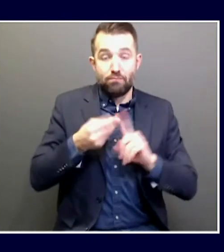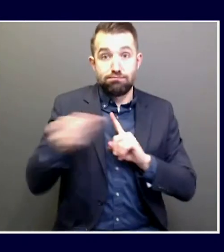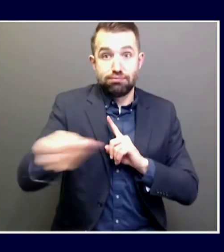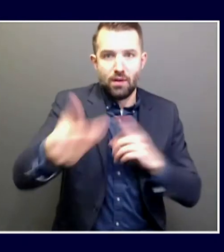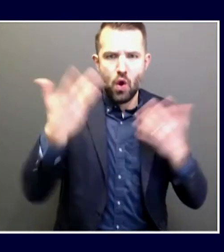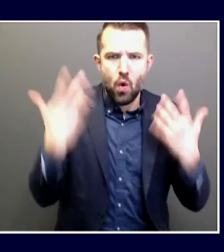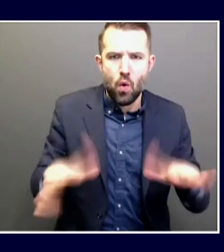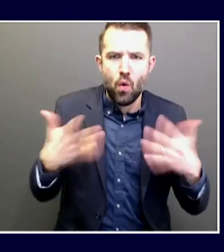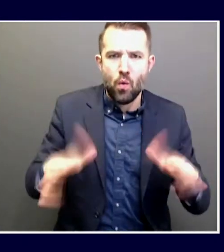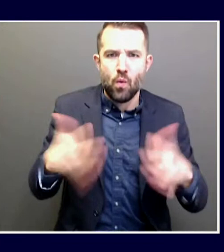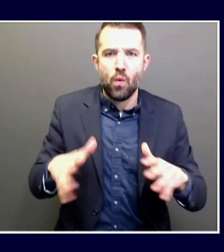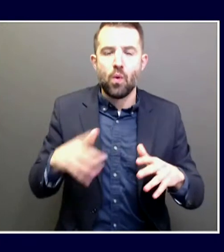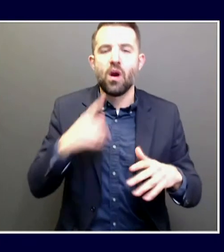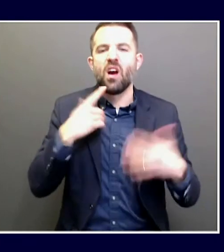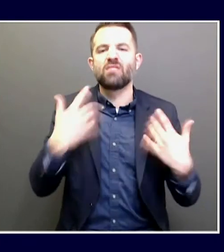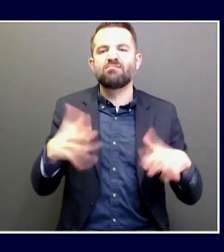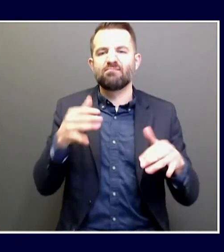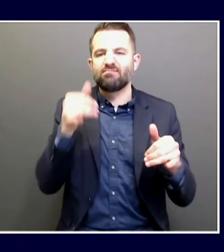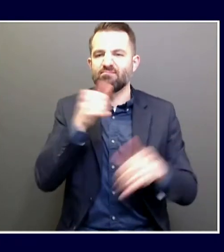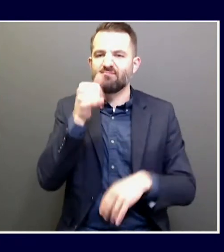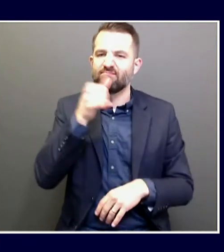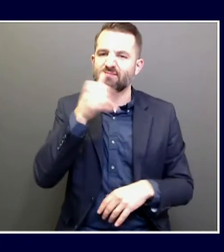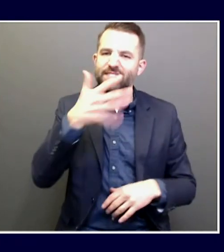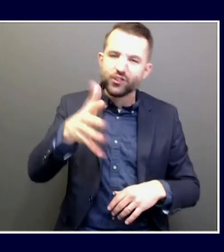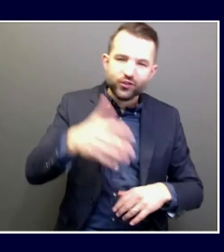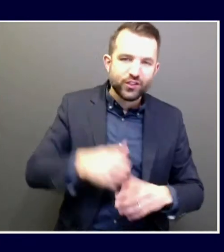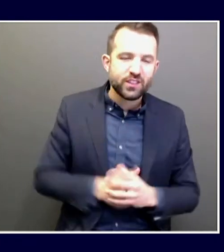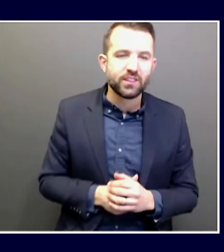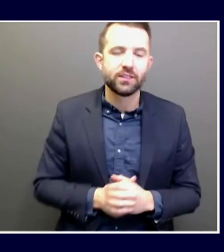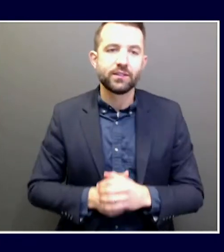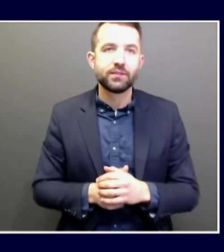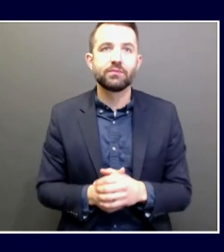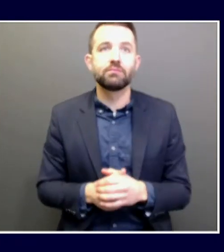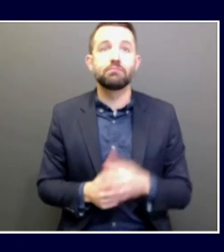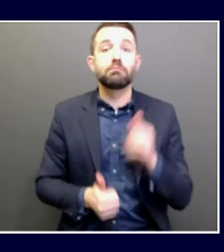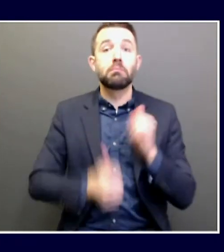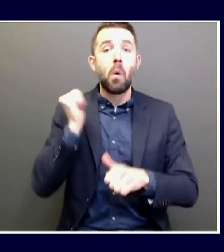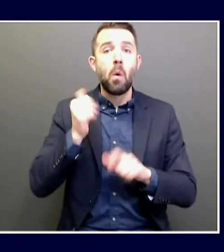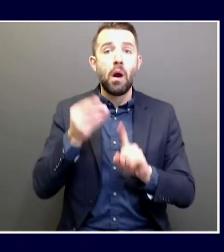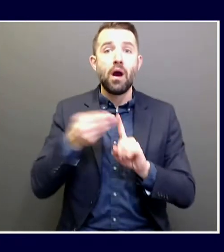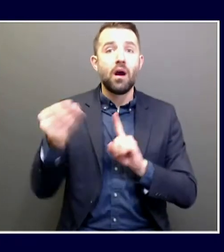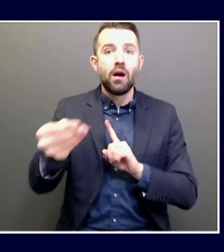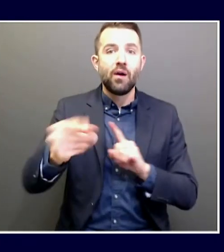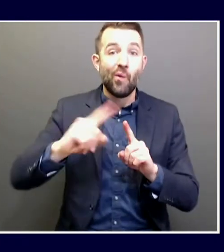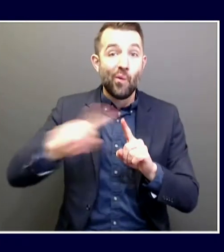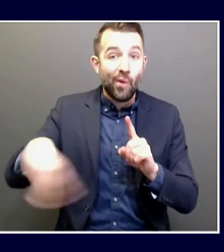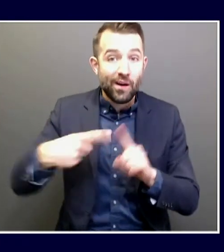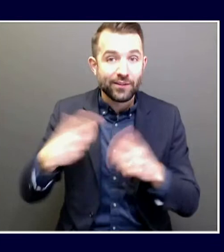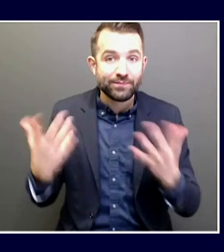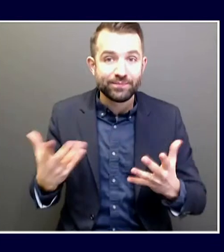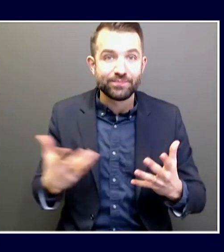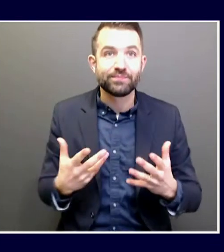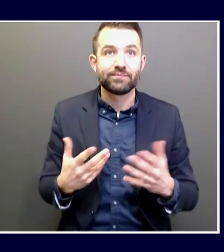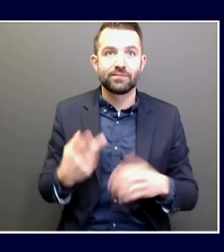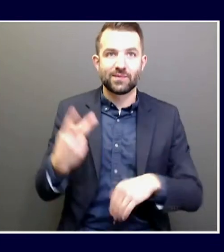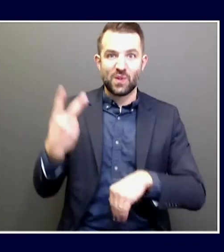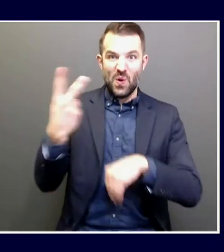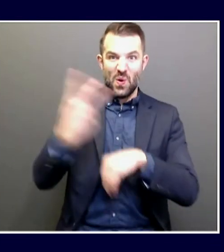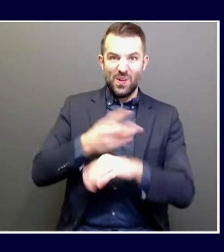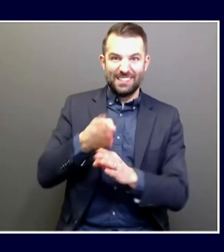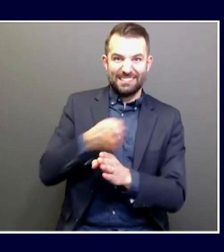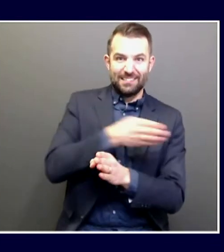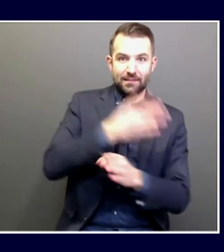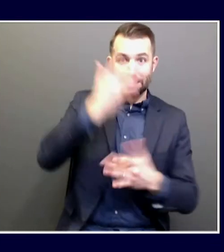of transmission happens in the days before symptoms and the first few days after symptoms. That is to